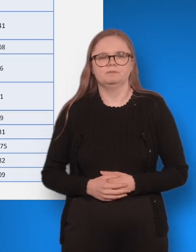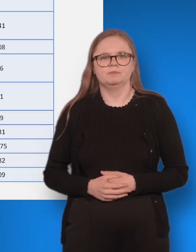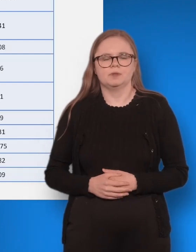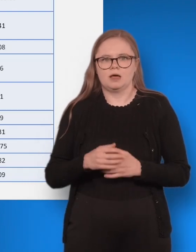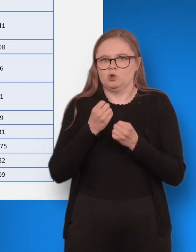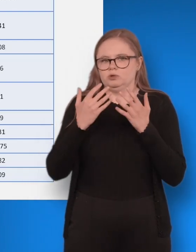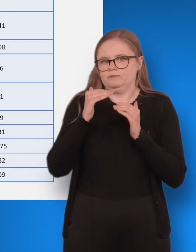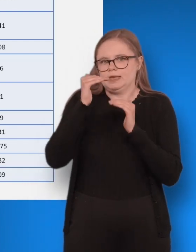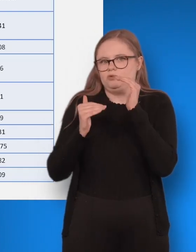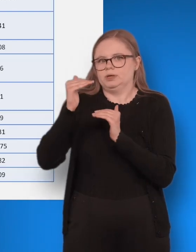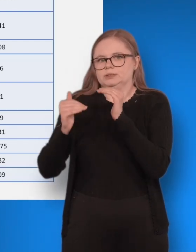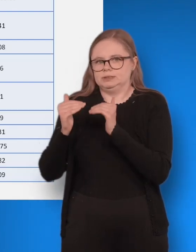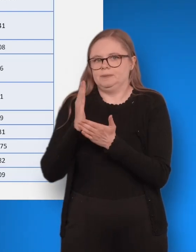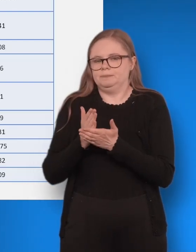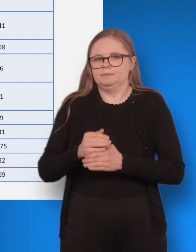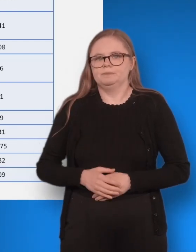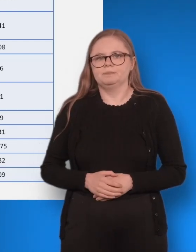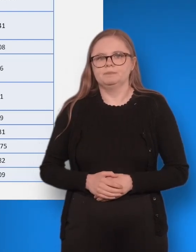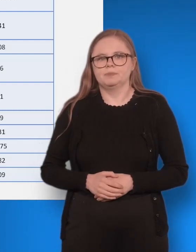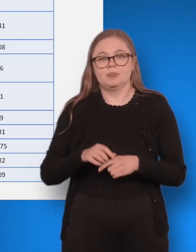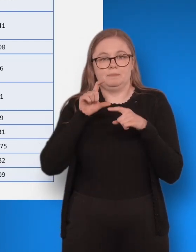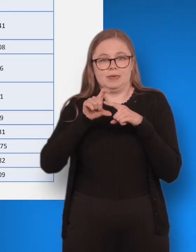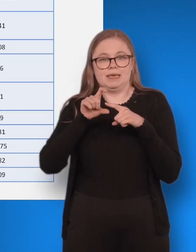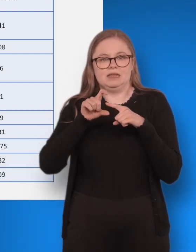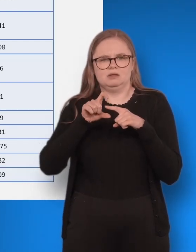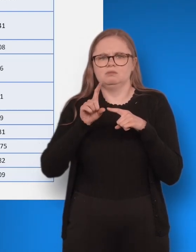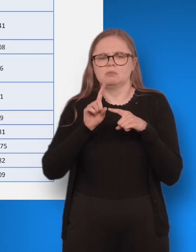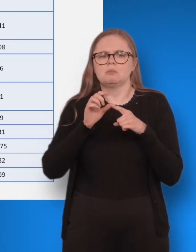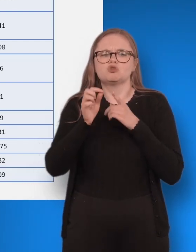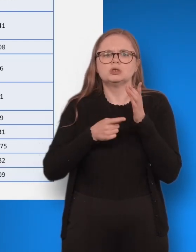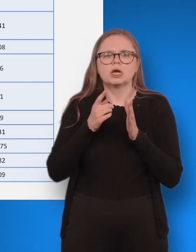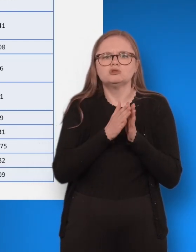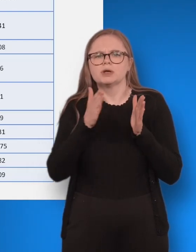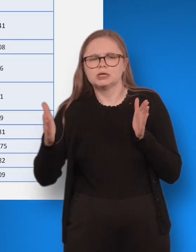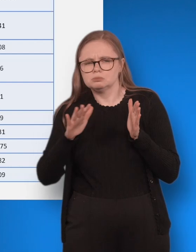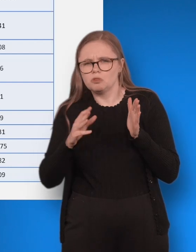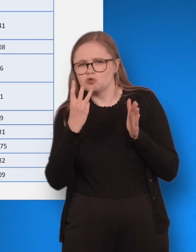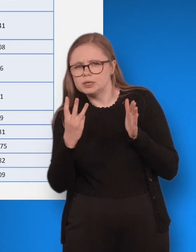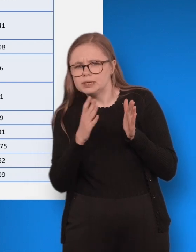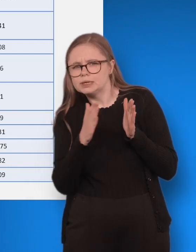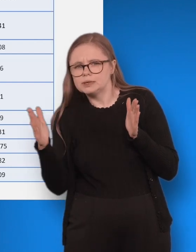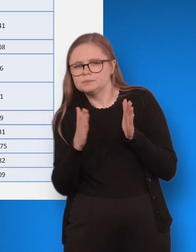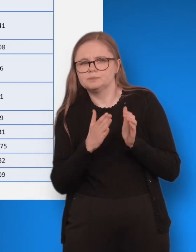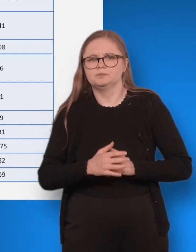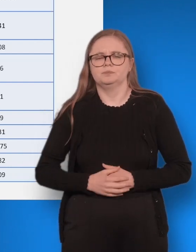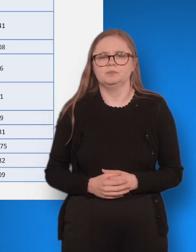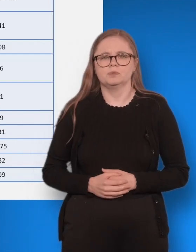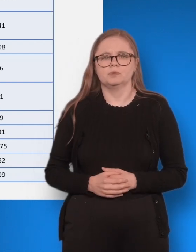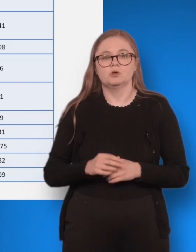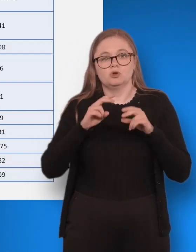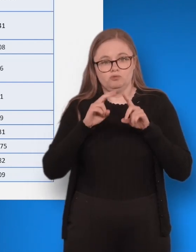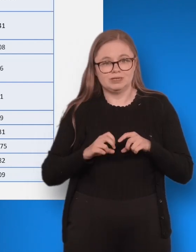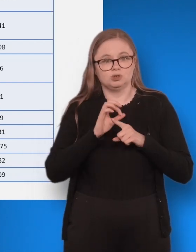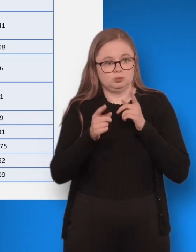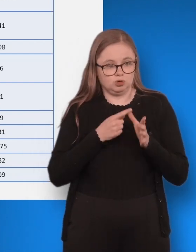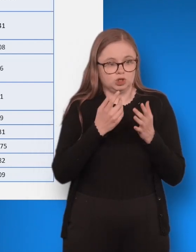of variance. The mean project duration was almost about 3. A research project has